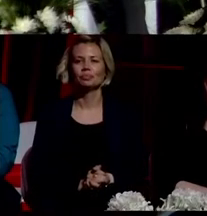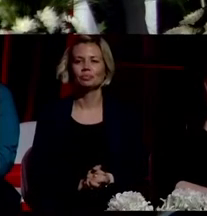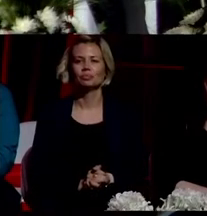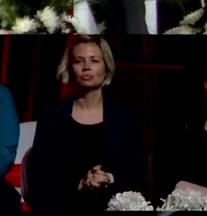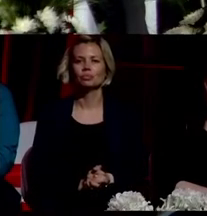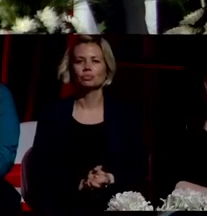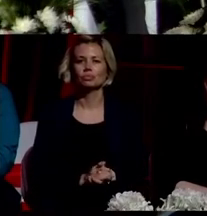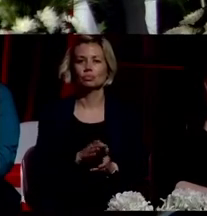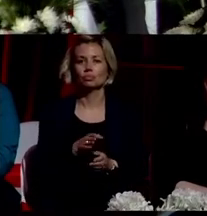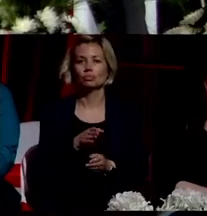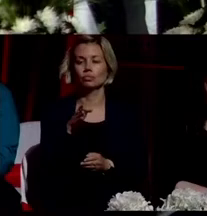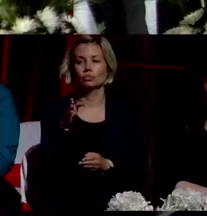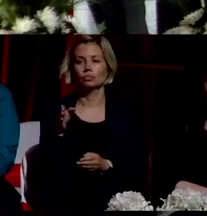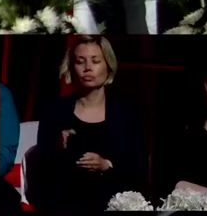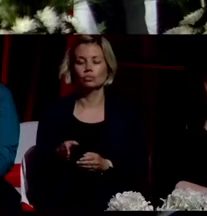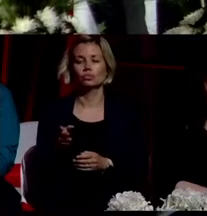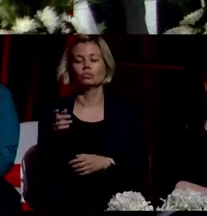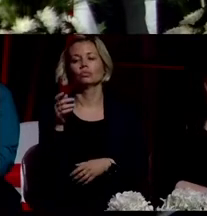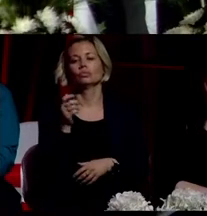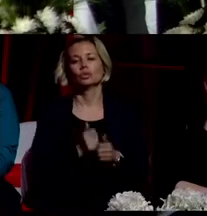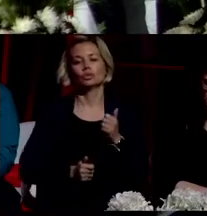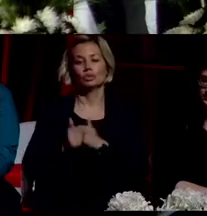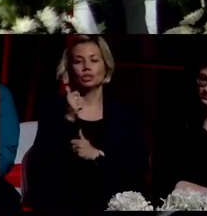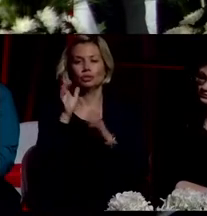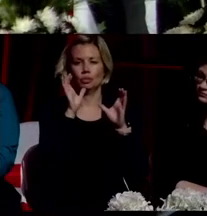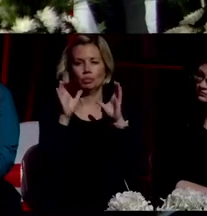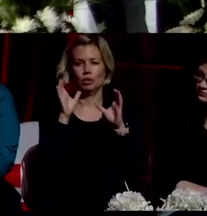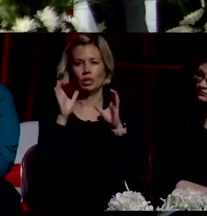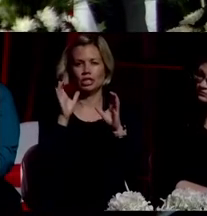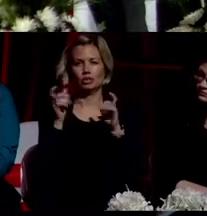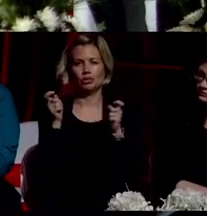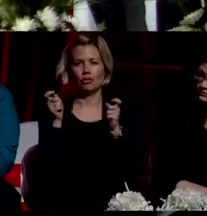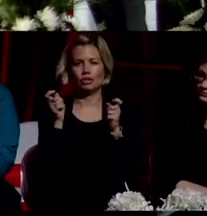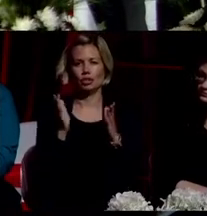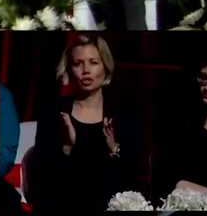Michelle Anderson, Chief Communications Officer.